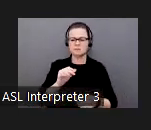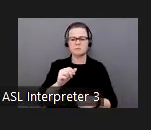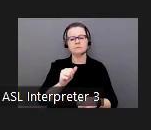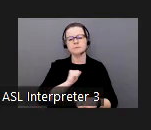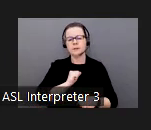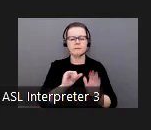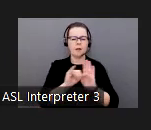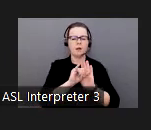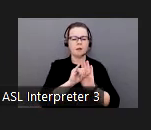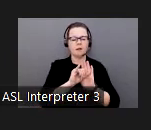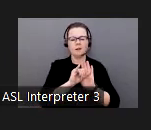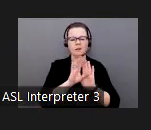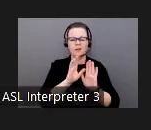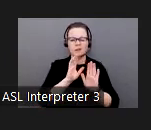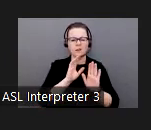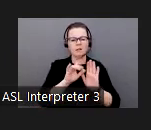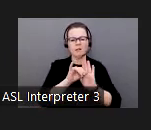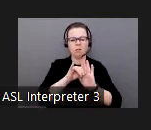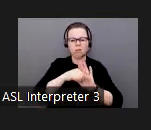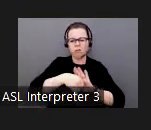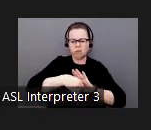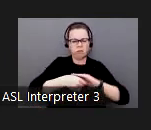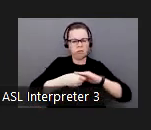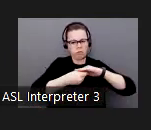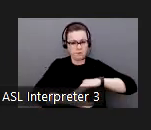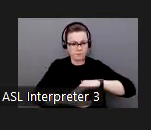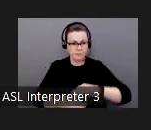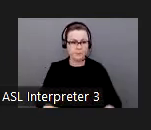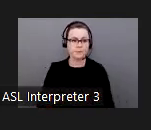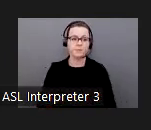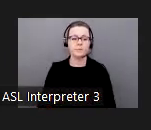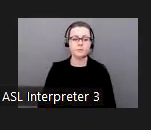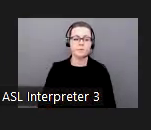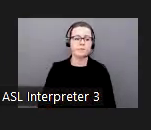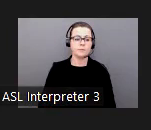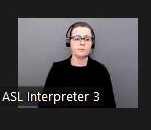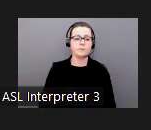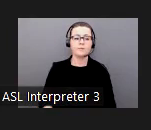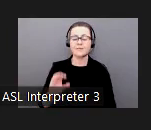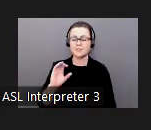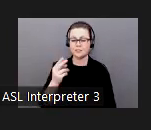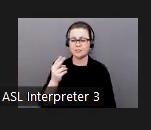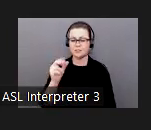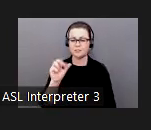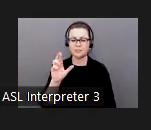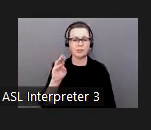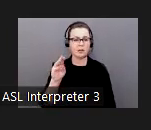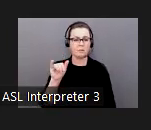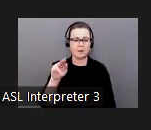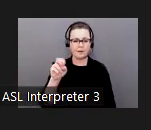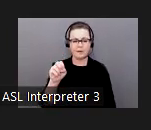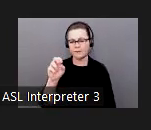Spencer, because I do want to talk about ageism as a social norm that has to be really understood as how